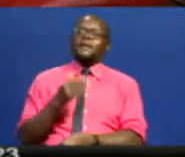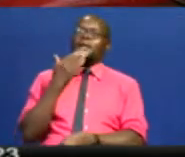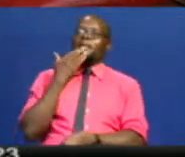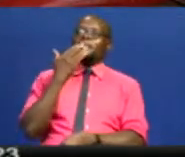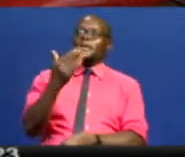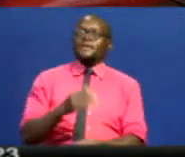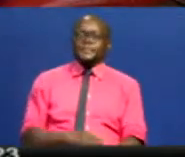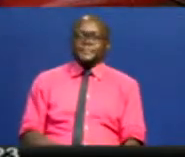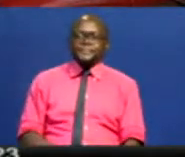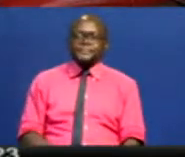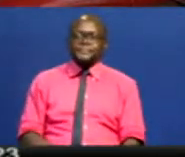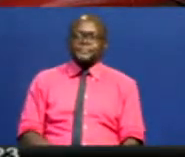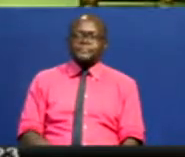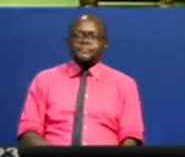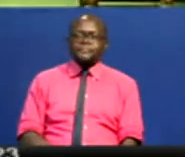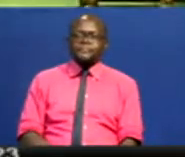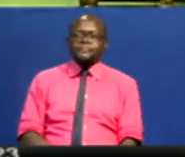Speaker.